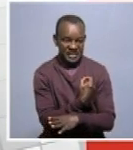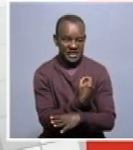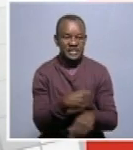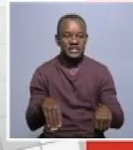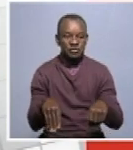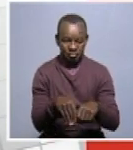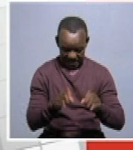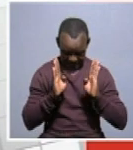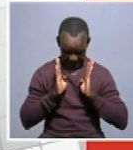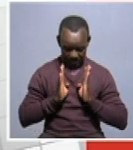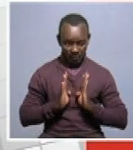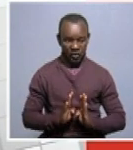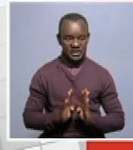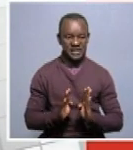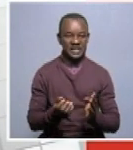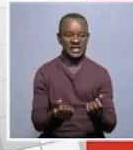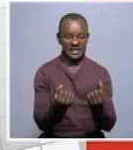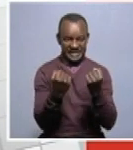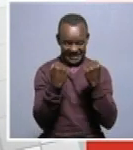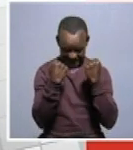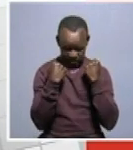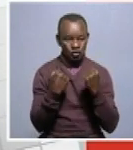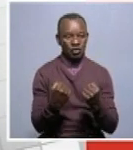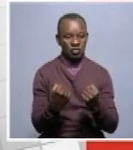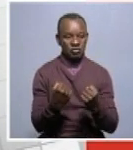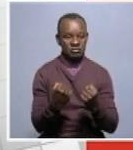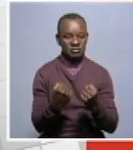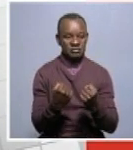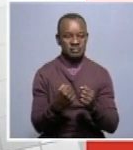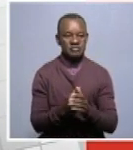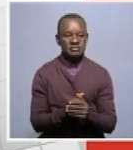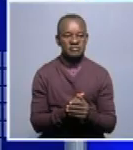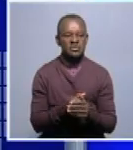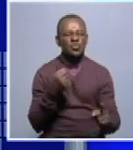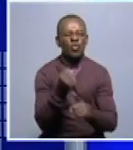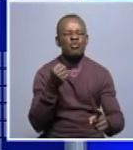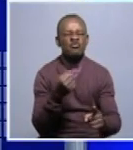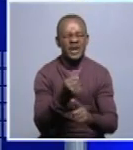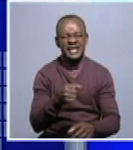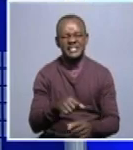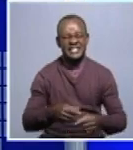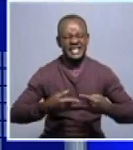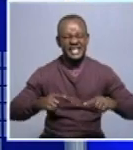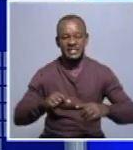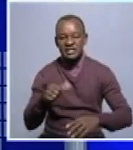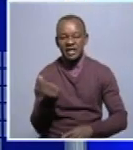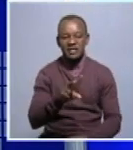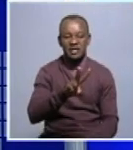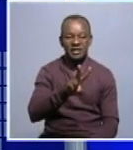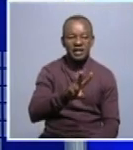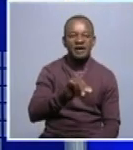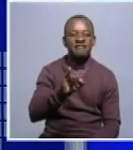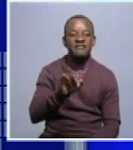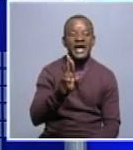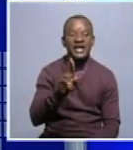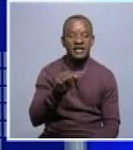vaccines, and the evidences are strong in that regard. Mm-hmm. Lastly, Doctor, I don't know if you watch movies, but the